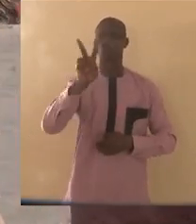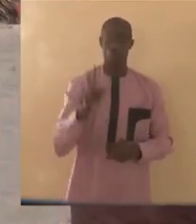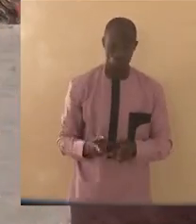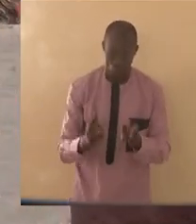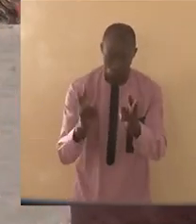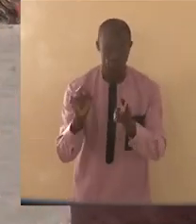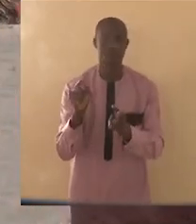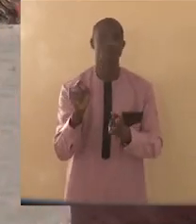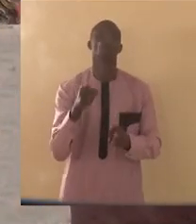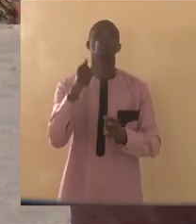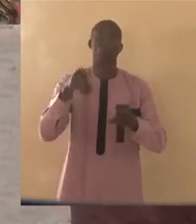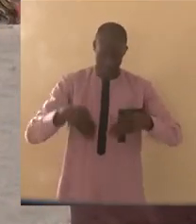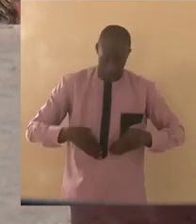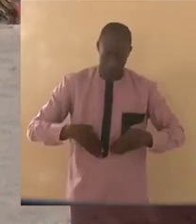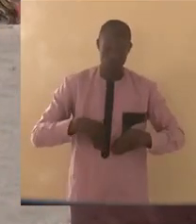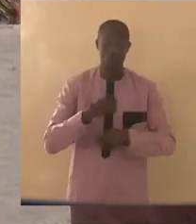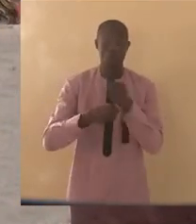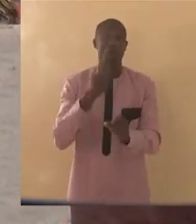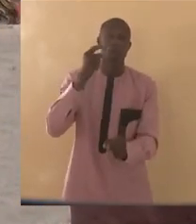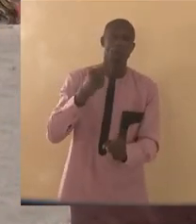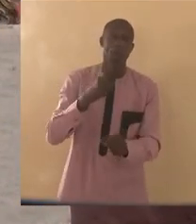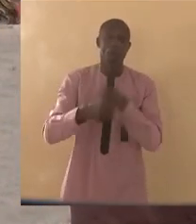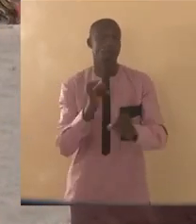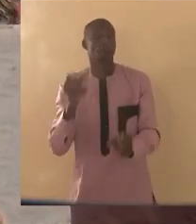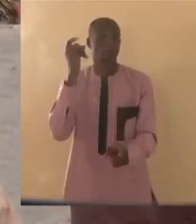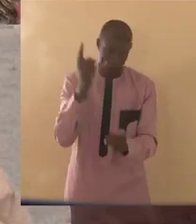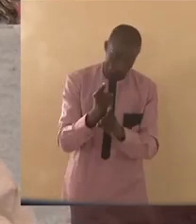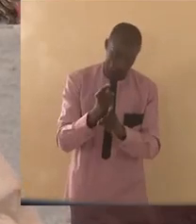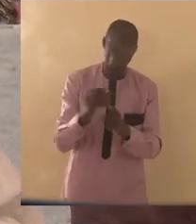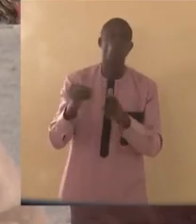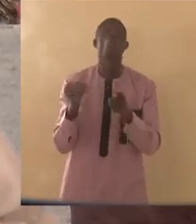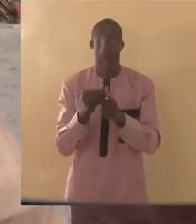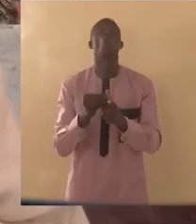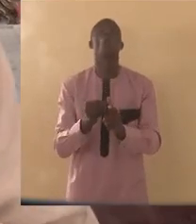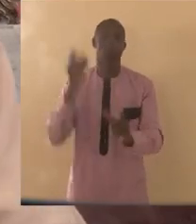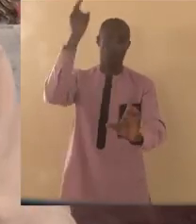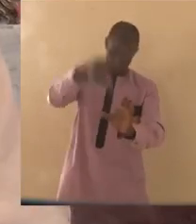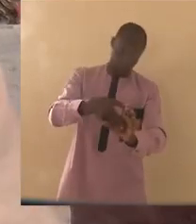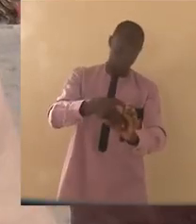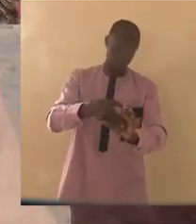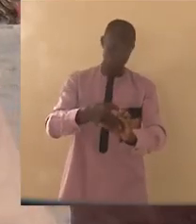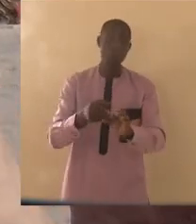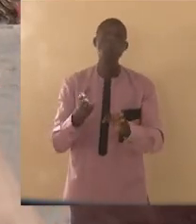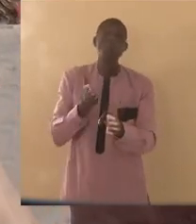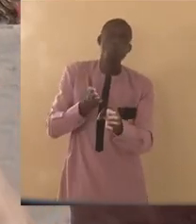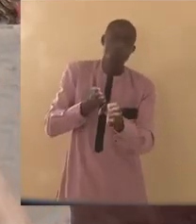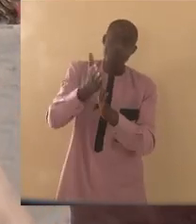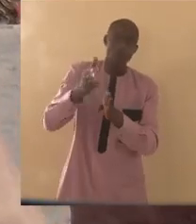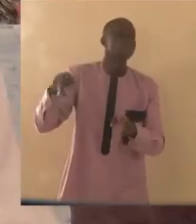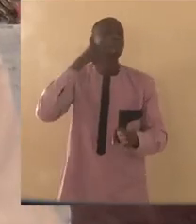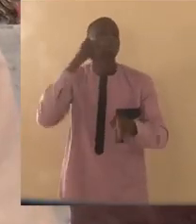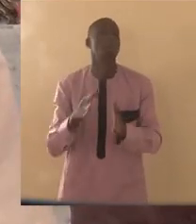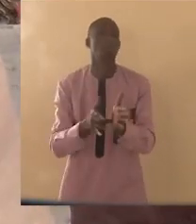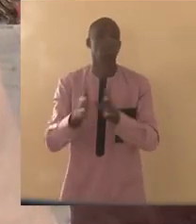it. You either agree to suffer the suffering of the just or you join the bandwagon. And unfortunately, the majority of